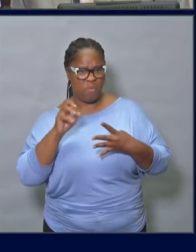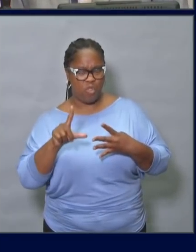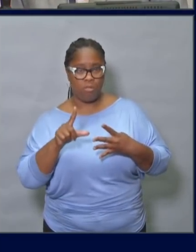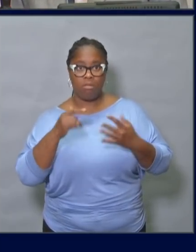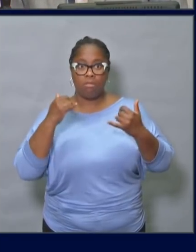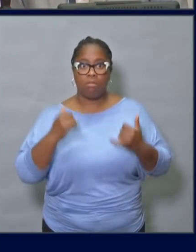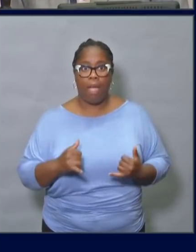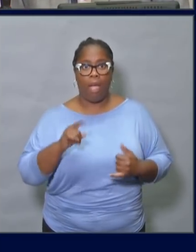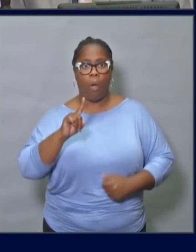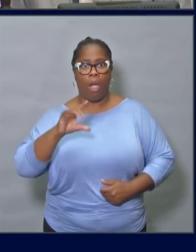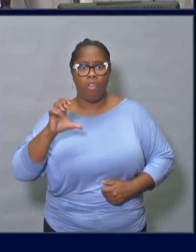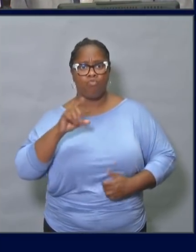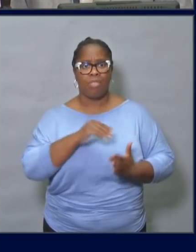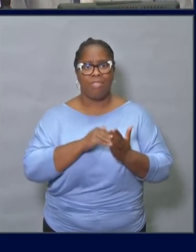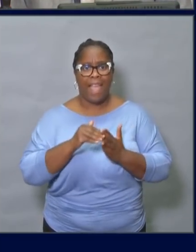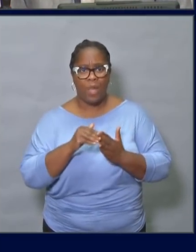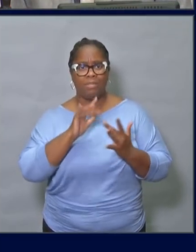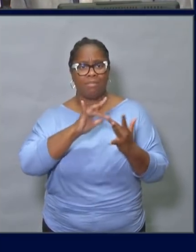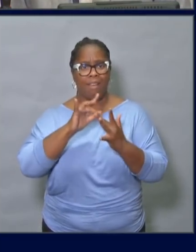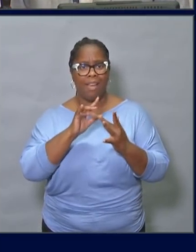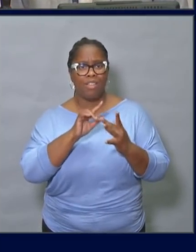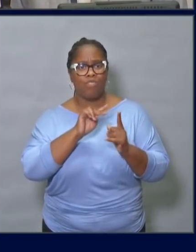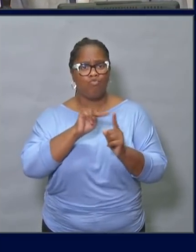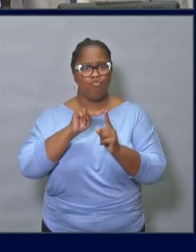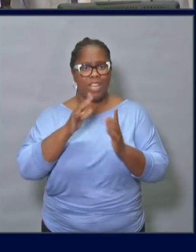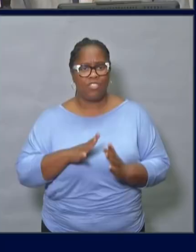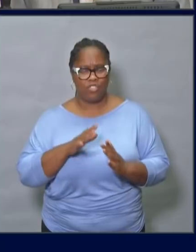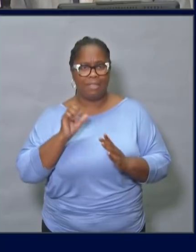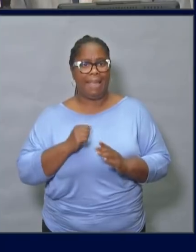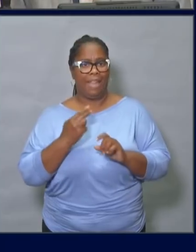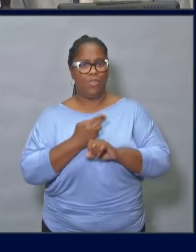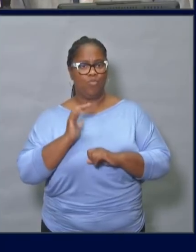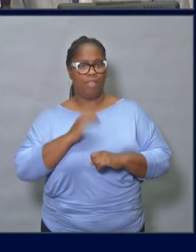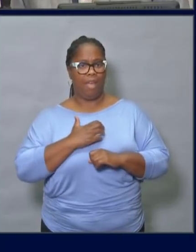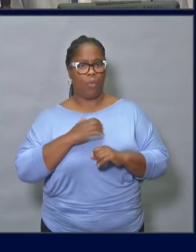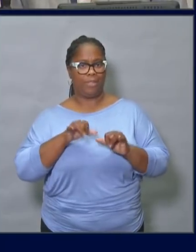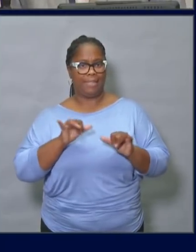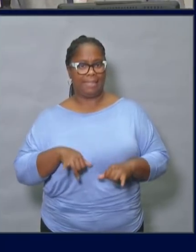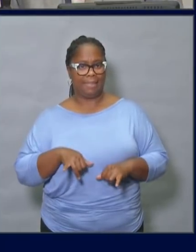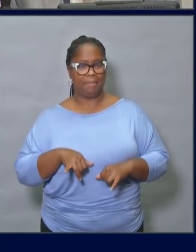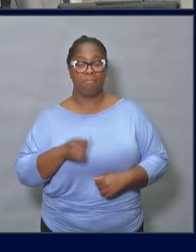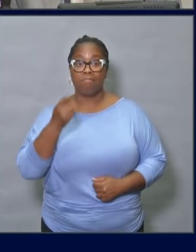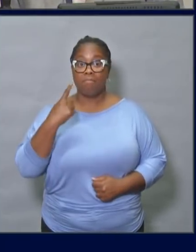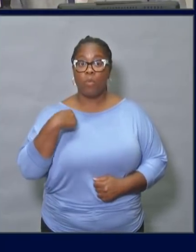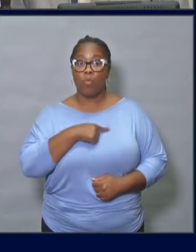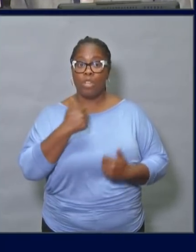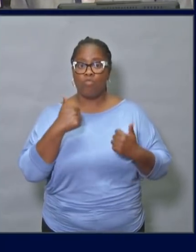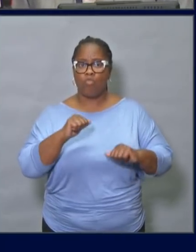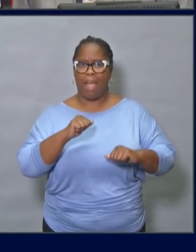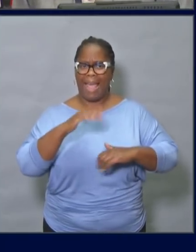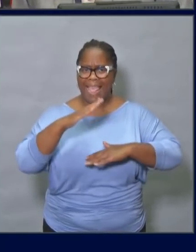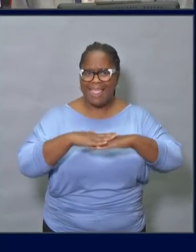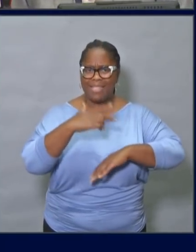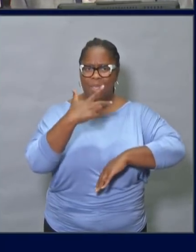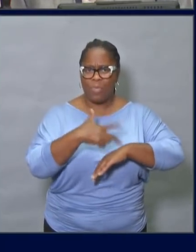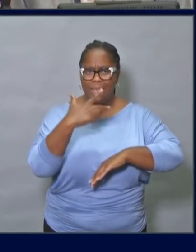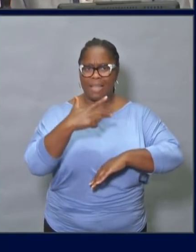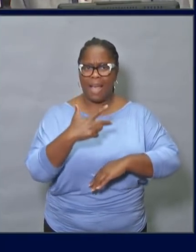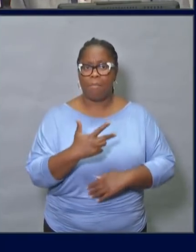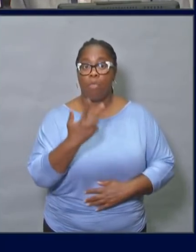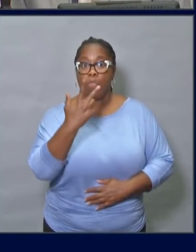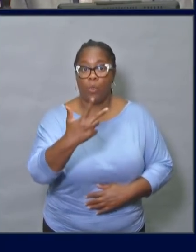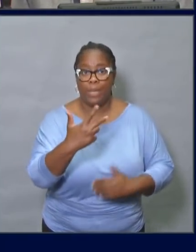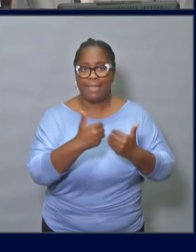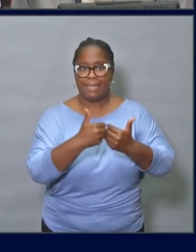to use our system. At least 3 efforts are made on 3 separate days to reach each case and